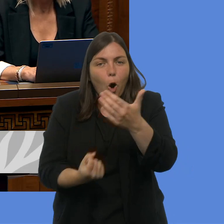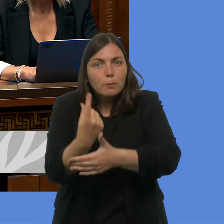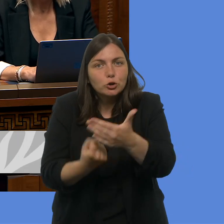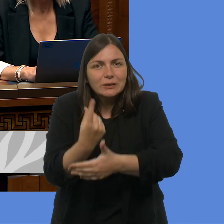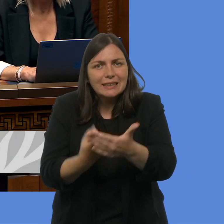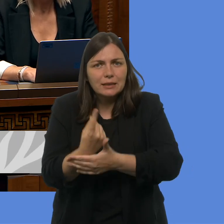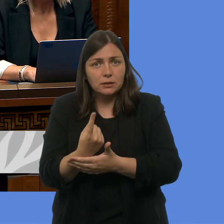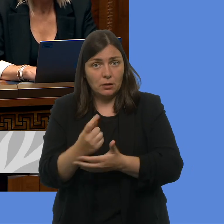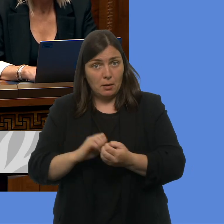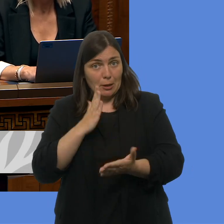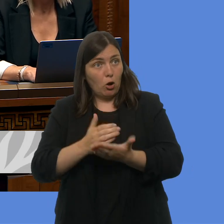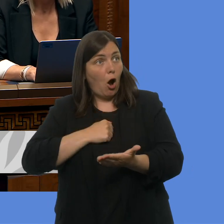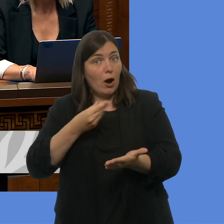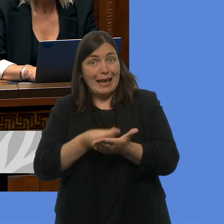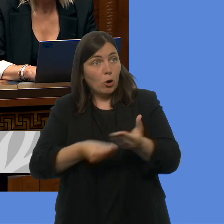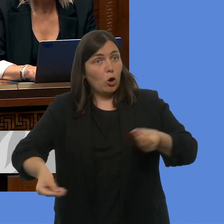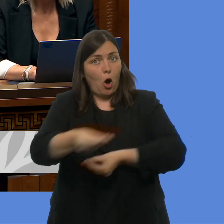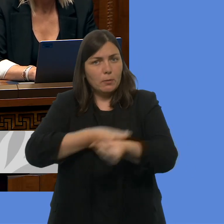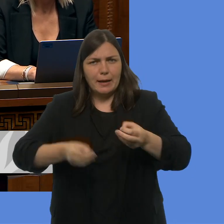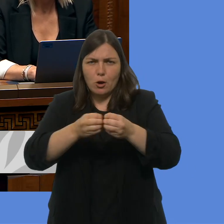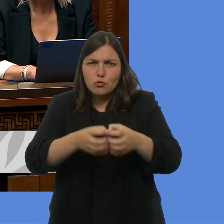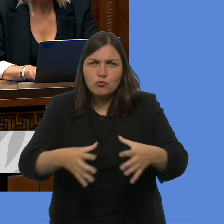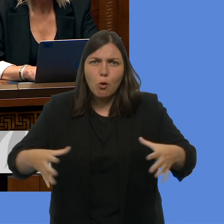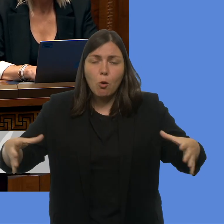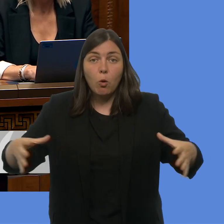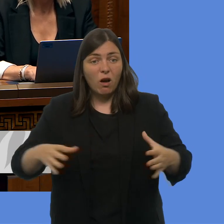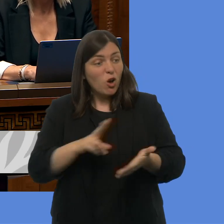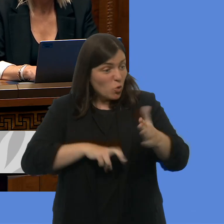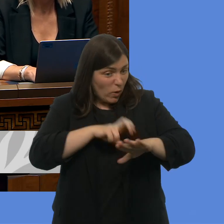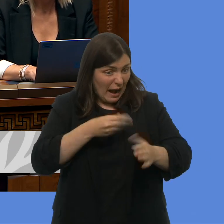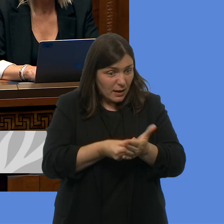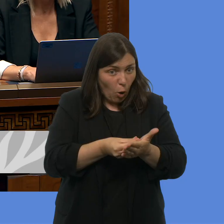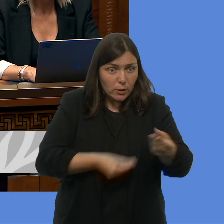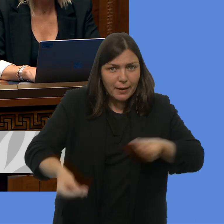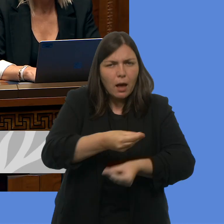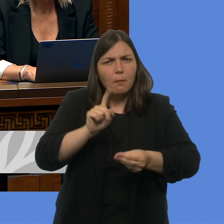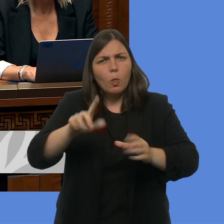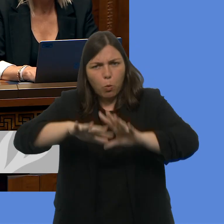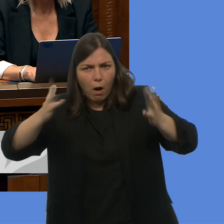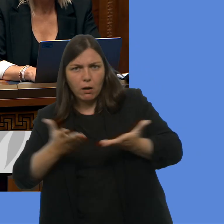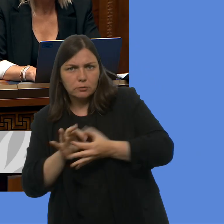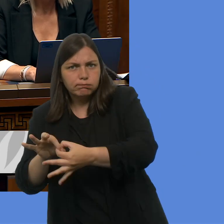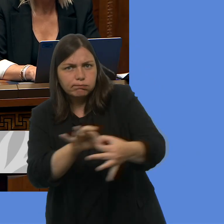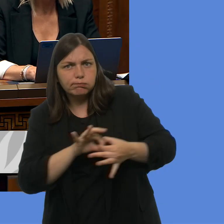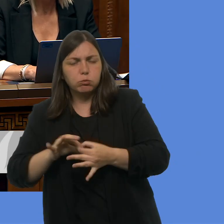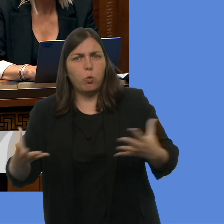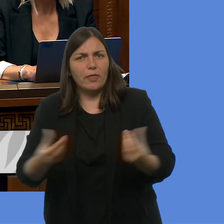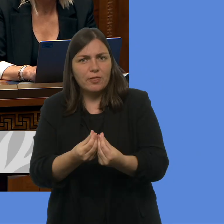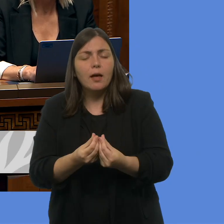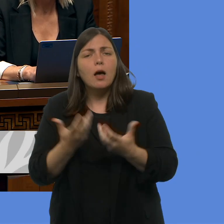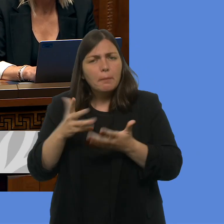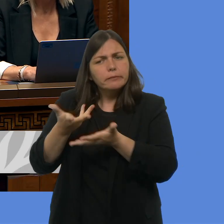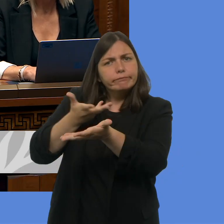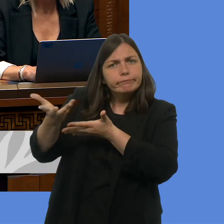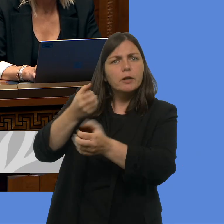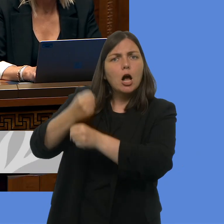and sustainable economy has been at the heart of everything that we have been doing. We have engaged with the governments in London and Dublin to discuss how global developments such